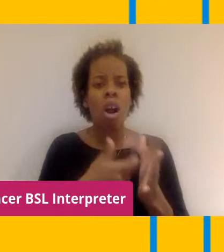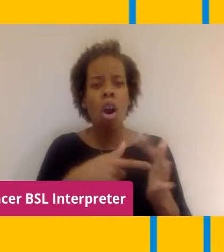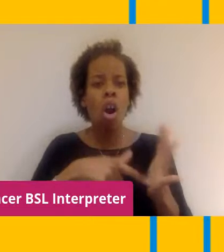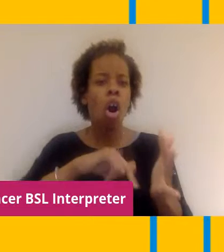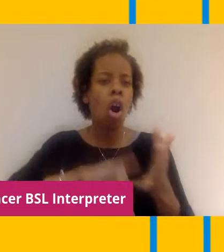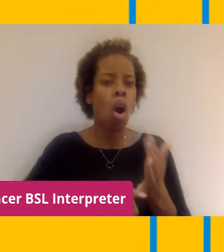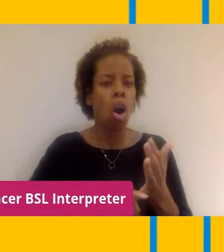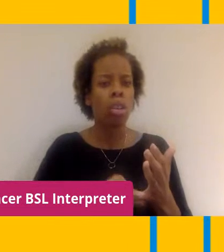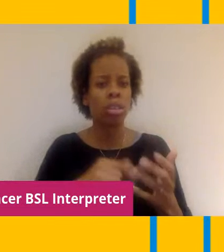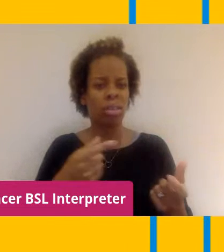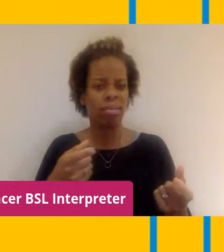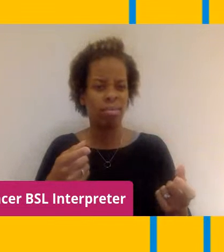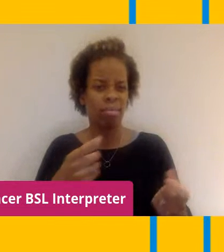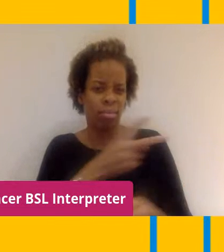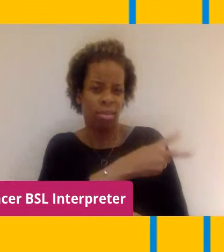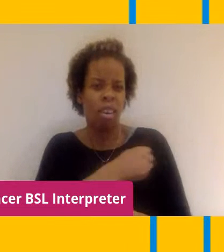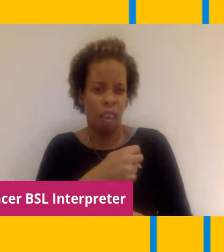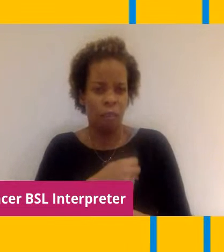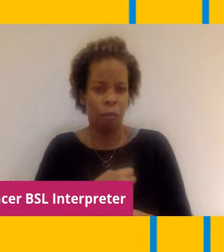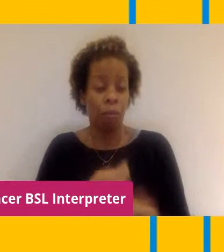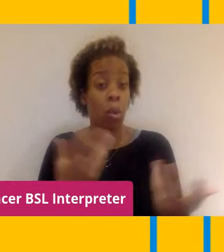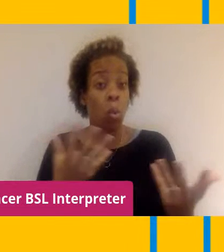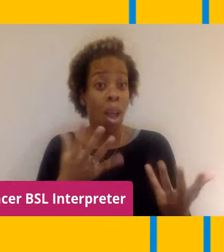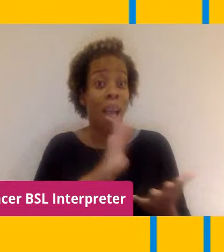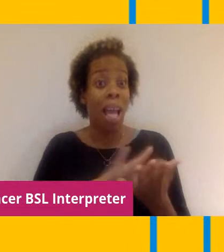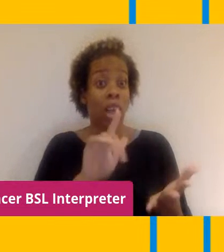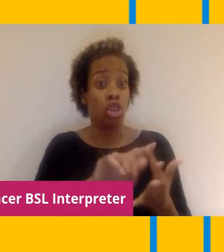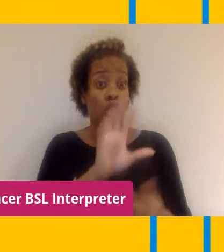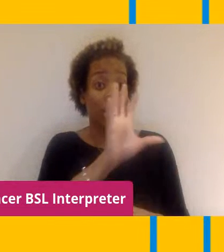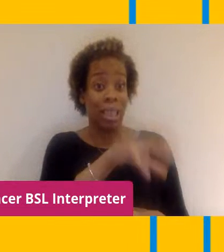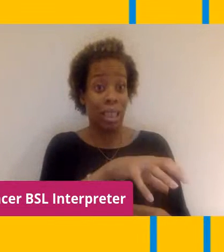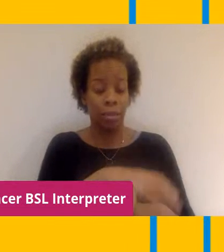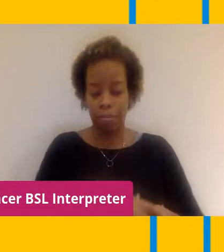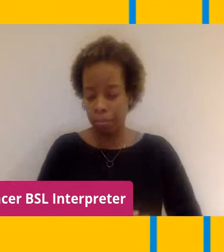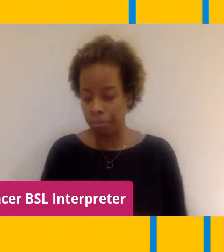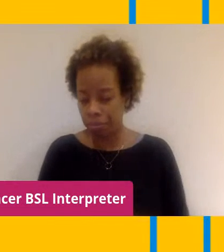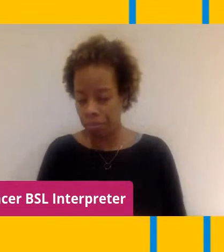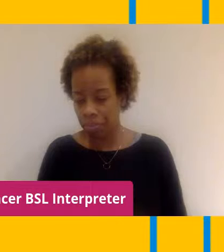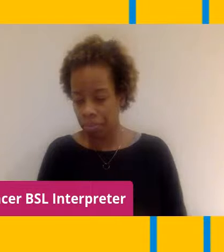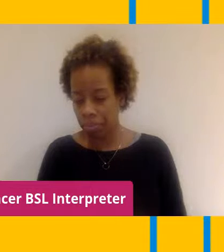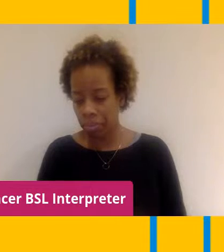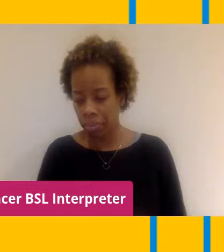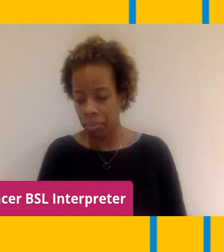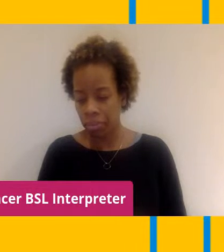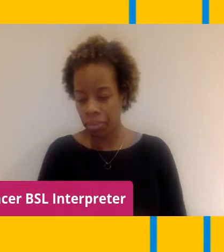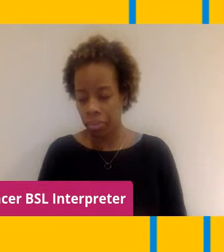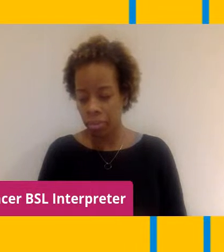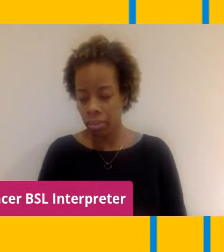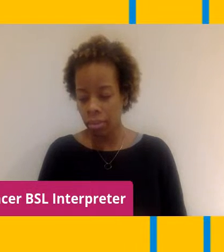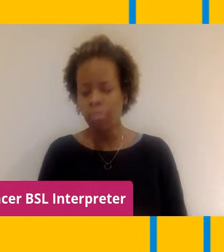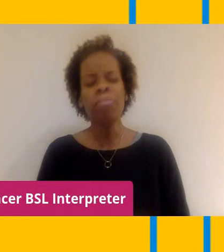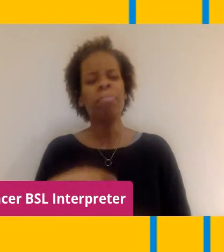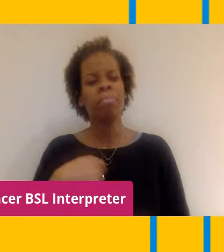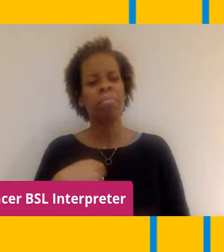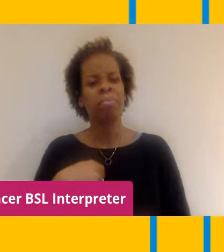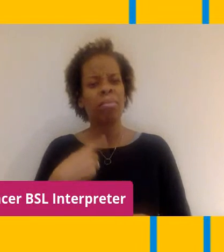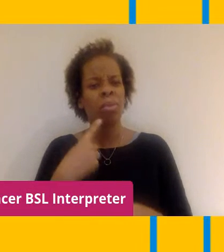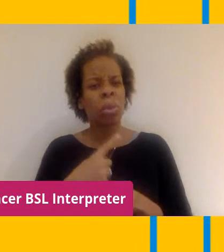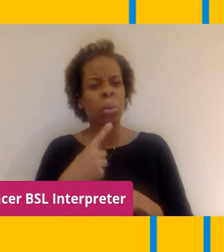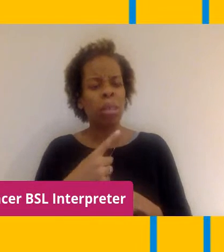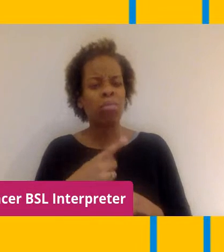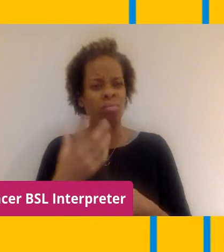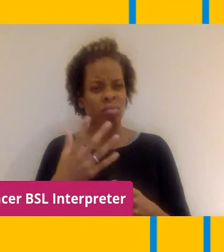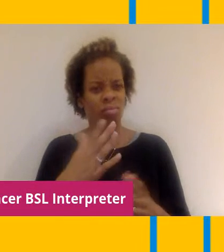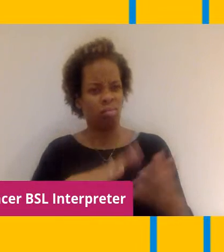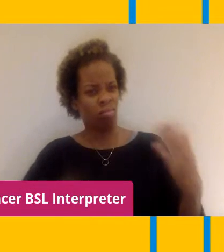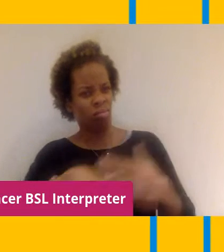much. Yeah, I'm going to talk a little bit about how do we organise ARPS members. And I want to particularly talk about focusing on issues that matter to